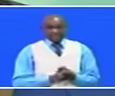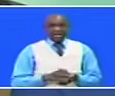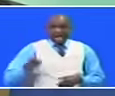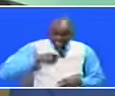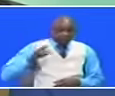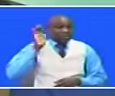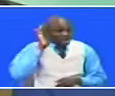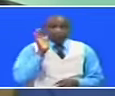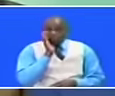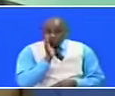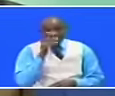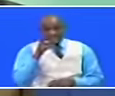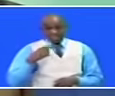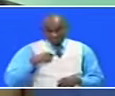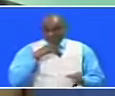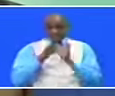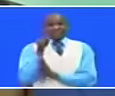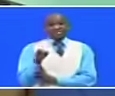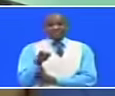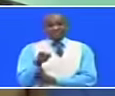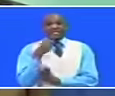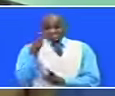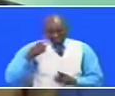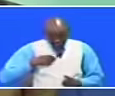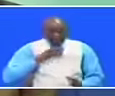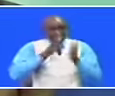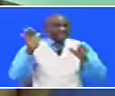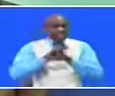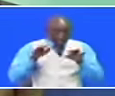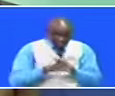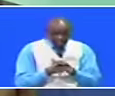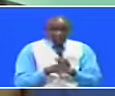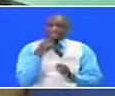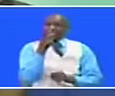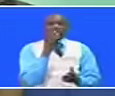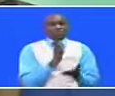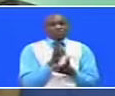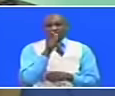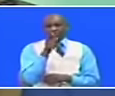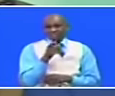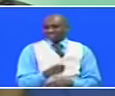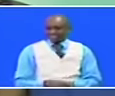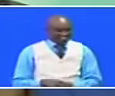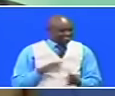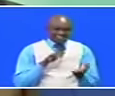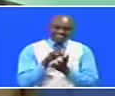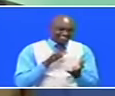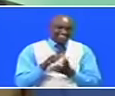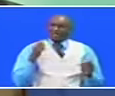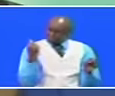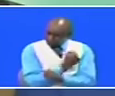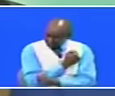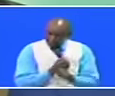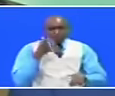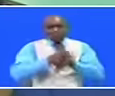the rumors, the two rumors. We need to know which is which. Whether I stage managed it, but that I can tell you, I can't stage manage my